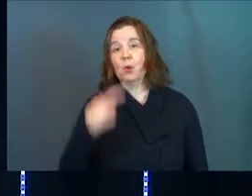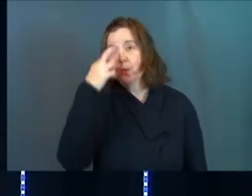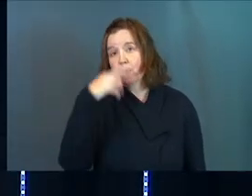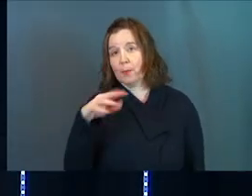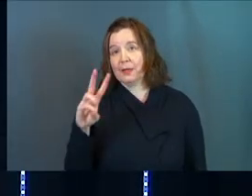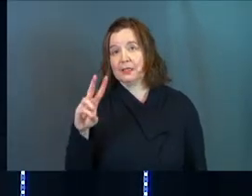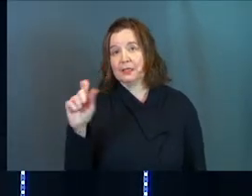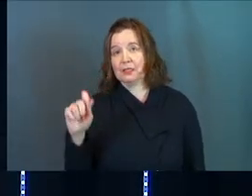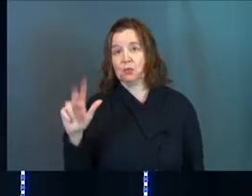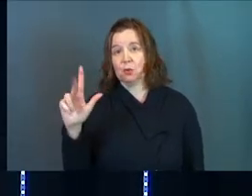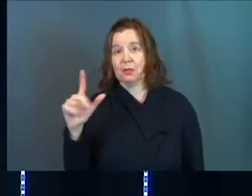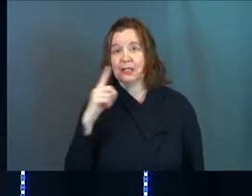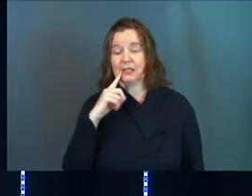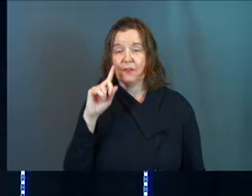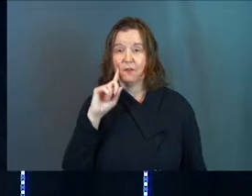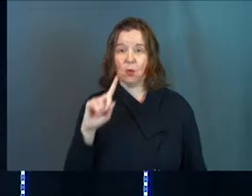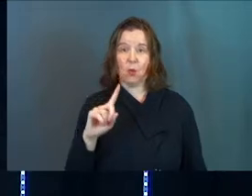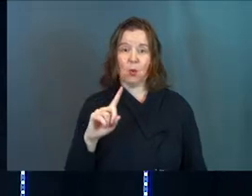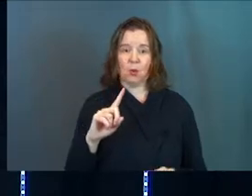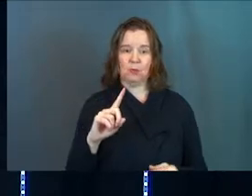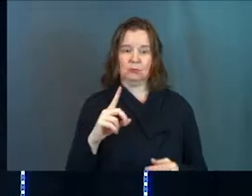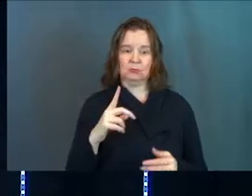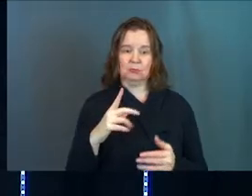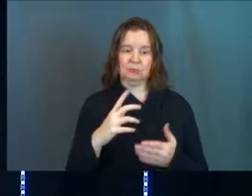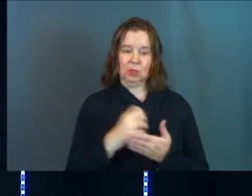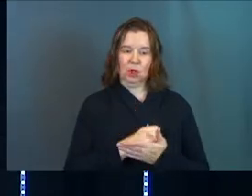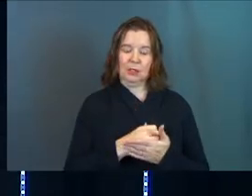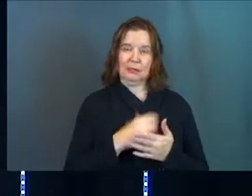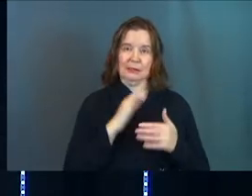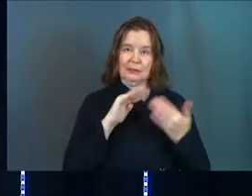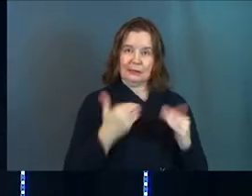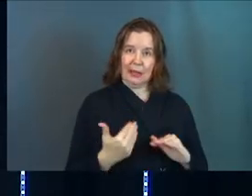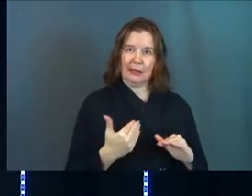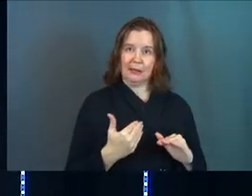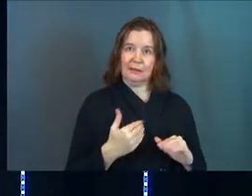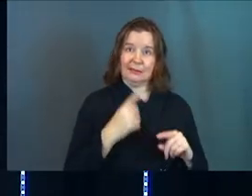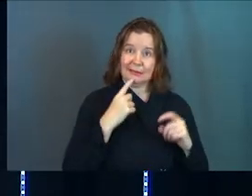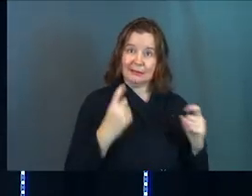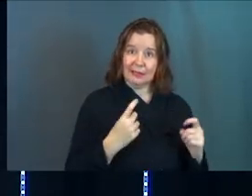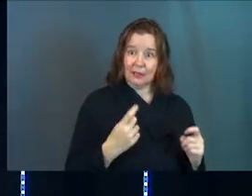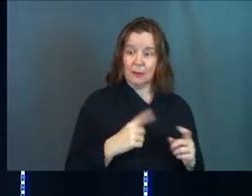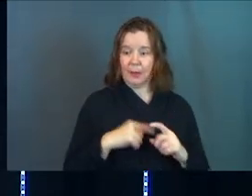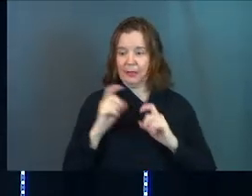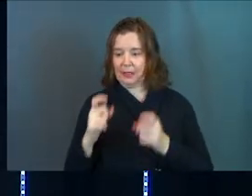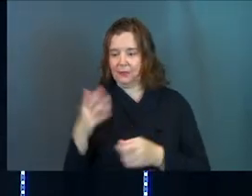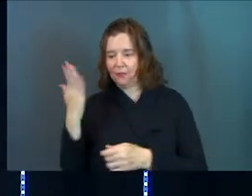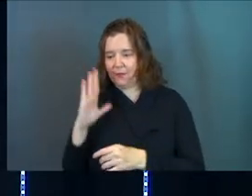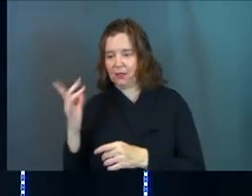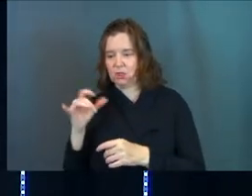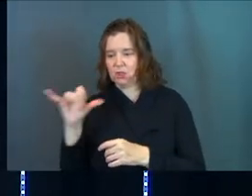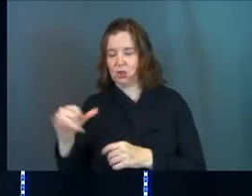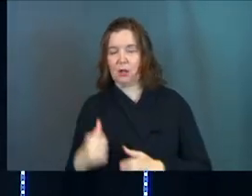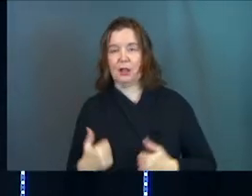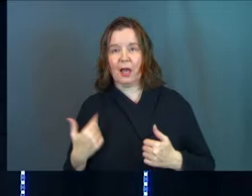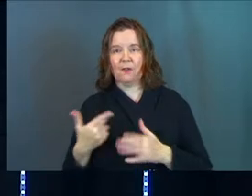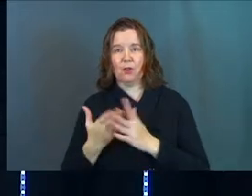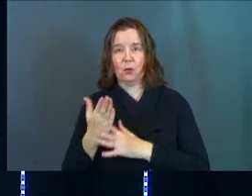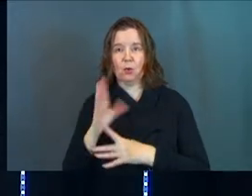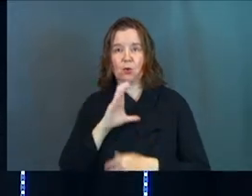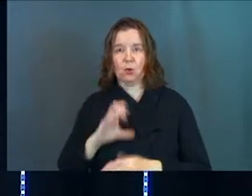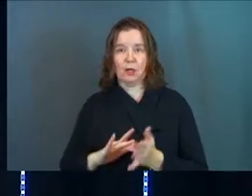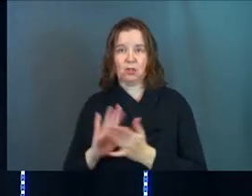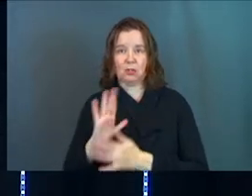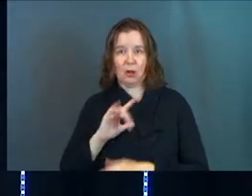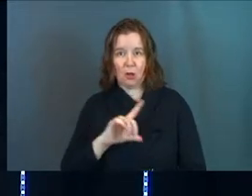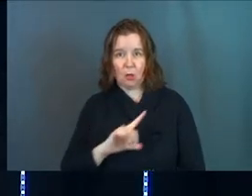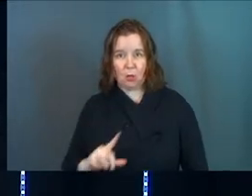Romans 6:23, for the wages of sin is death, but the gift of God is eternal life through Christ Jesus our Lord. The only